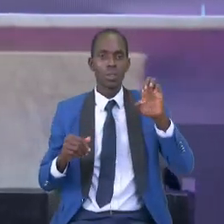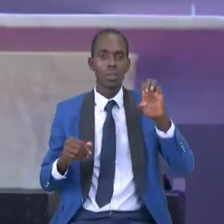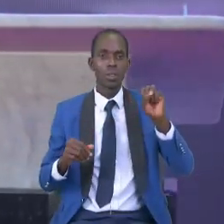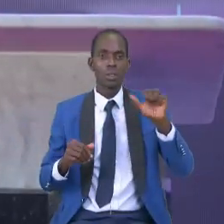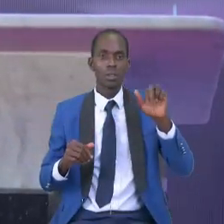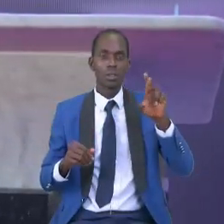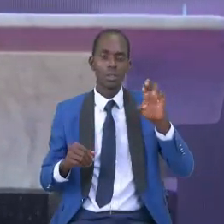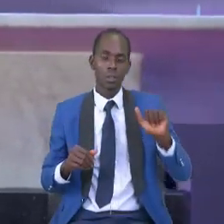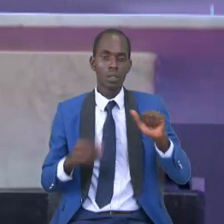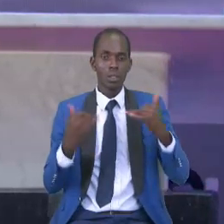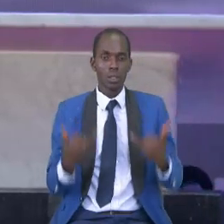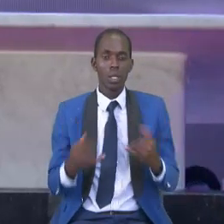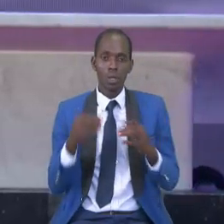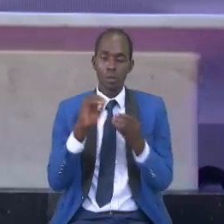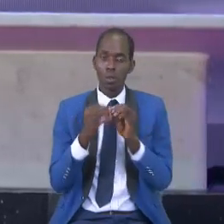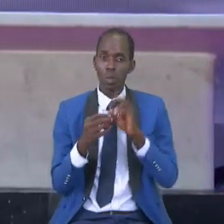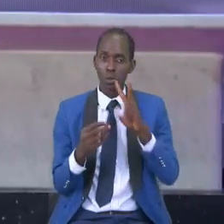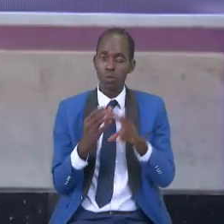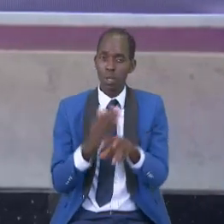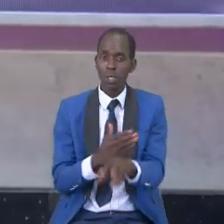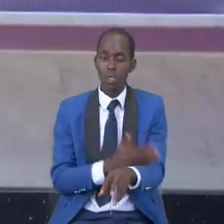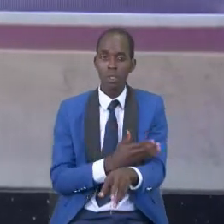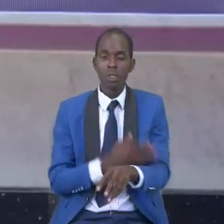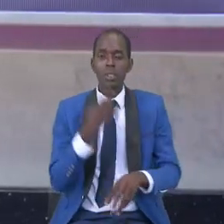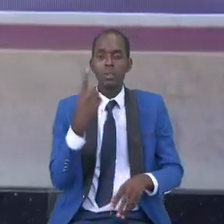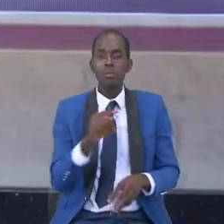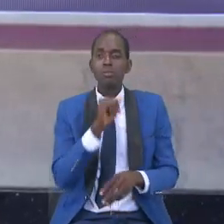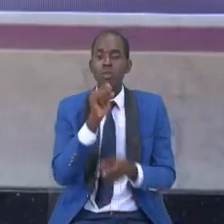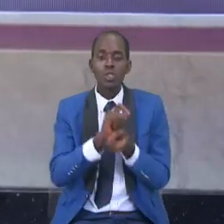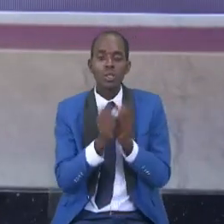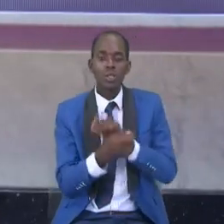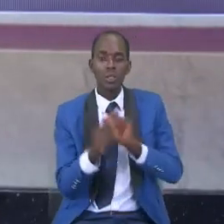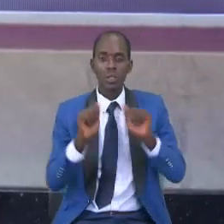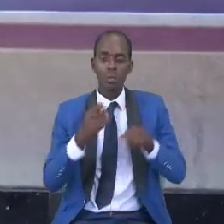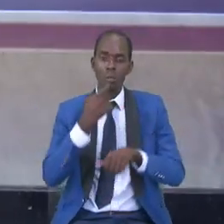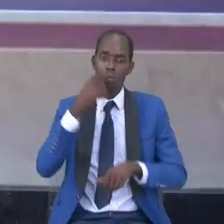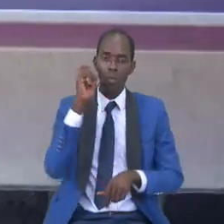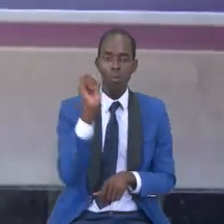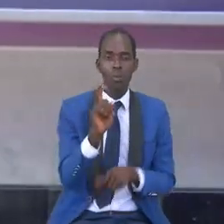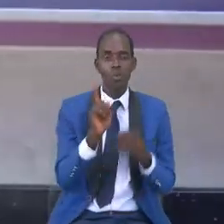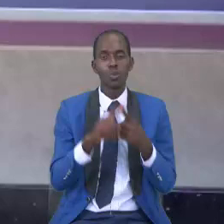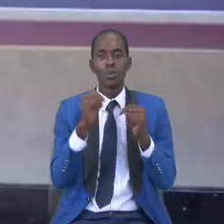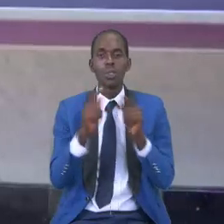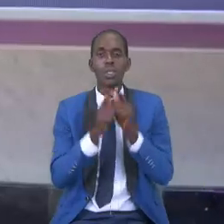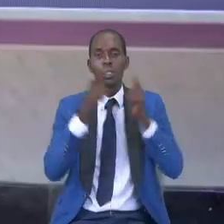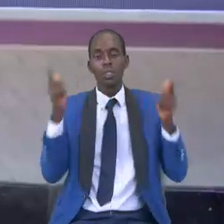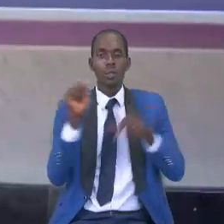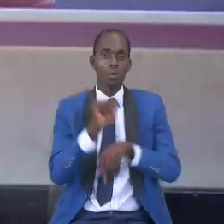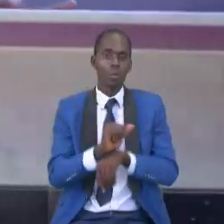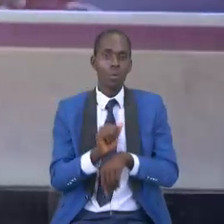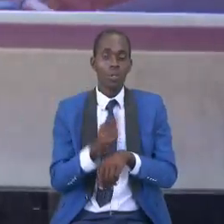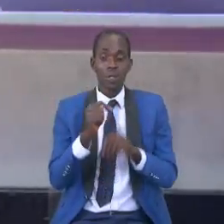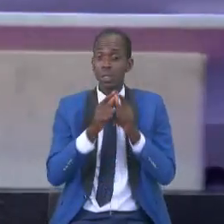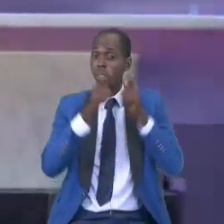there. Number two, we're looking at the irreplaceable command to the Great Commission. The